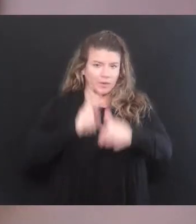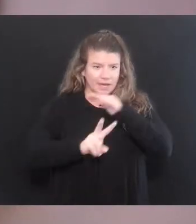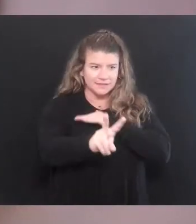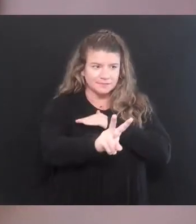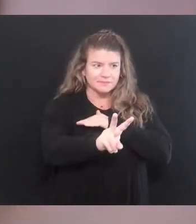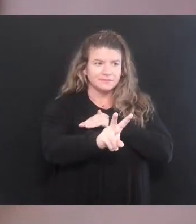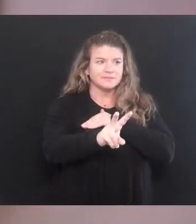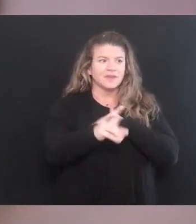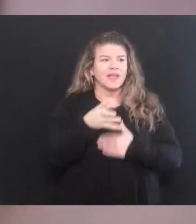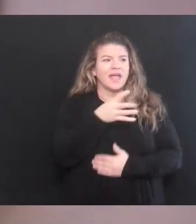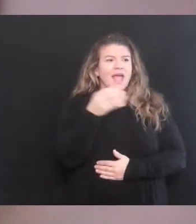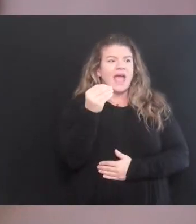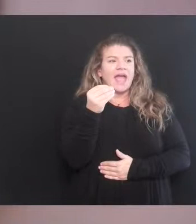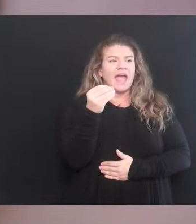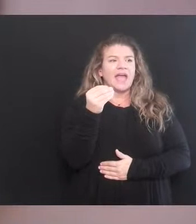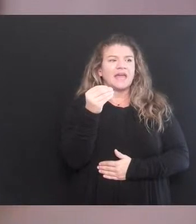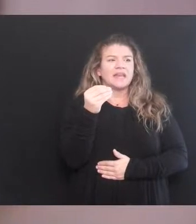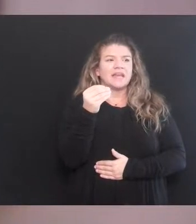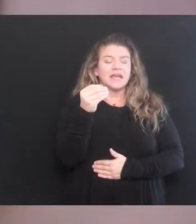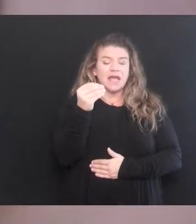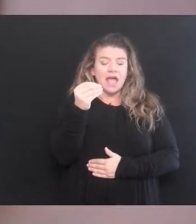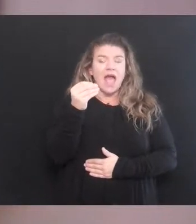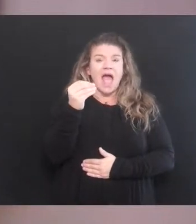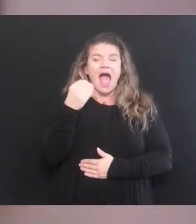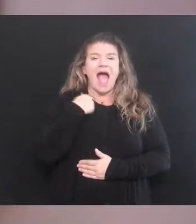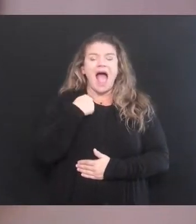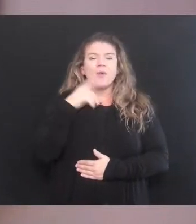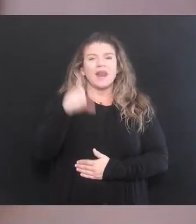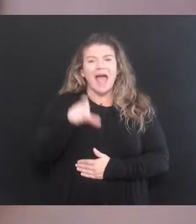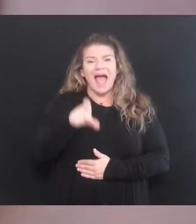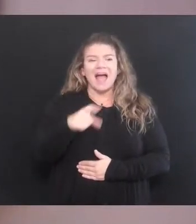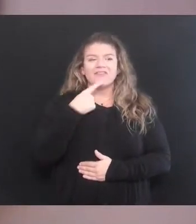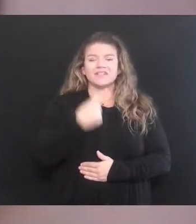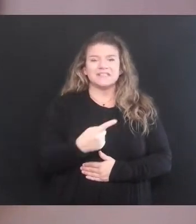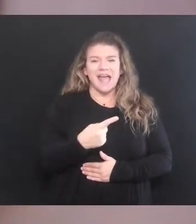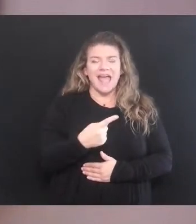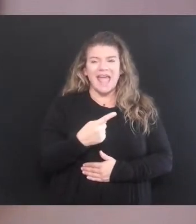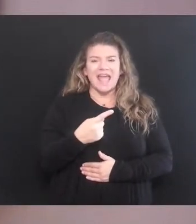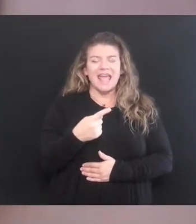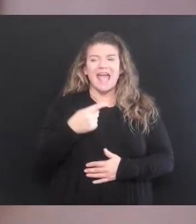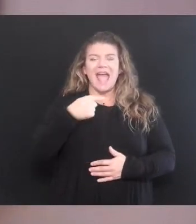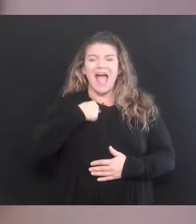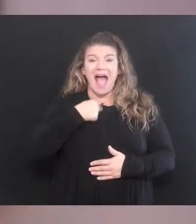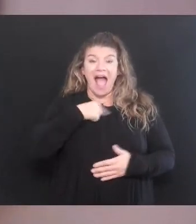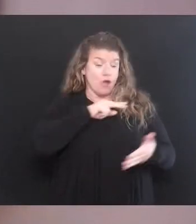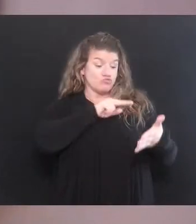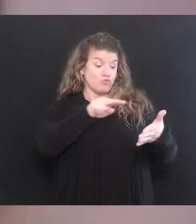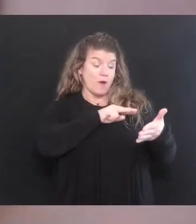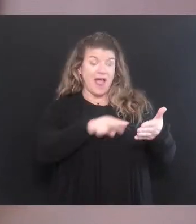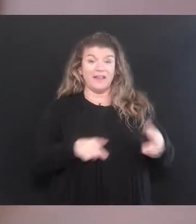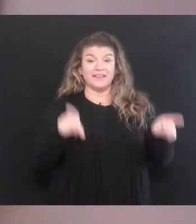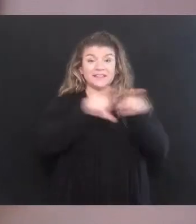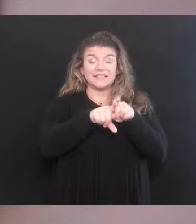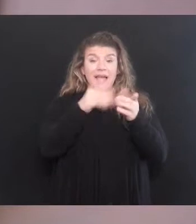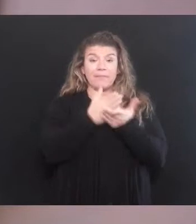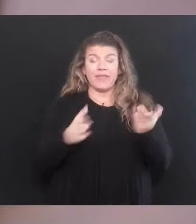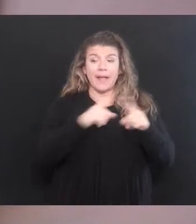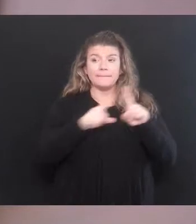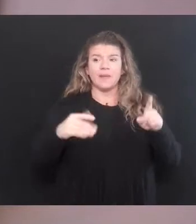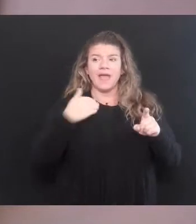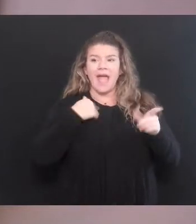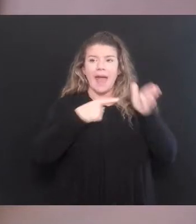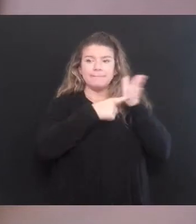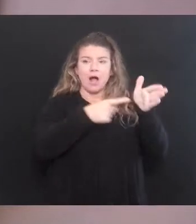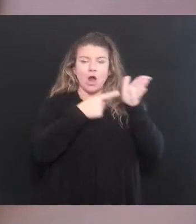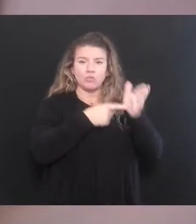it is what it is. So I would say that I did read the same thing, that there were models out there. The